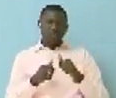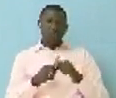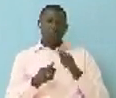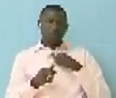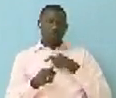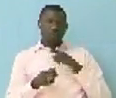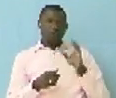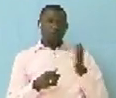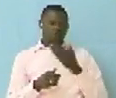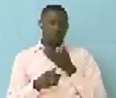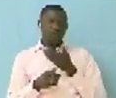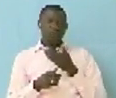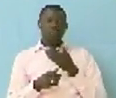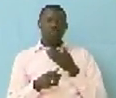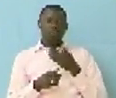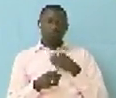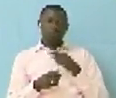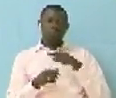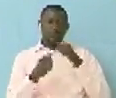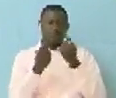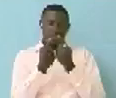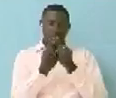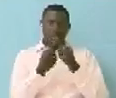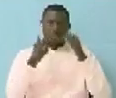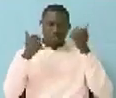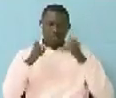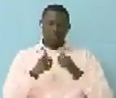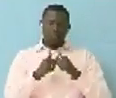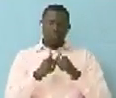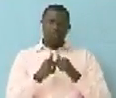come to the specific incidents later. Now